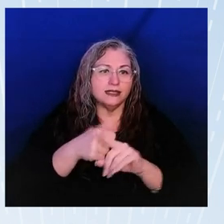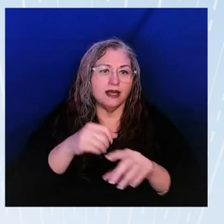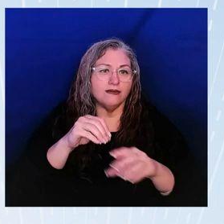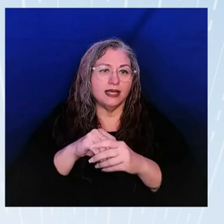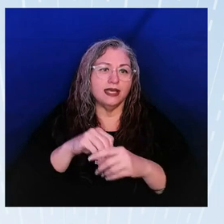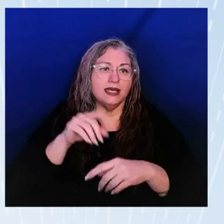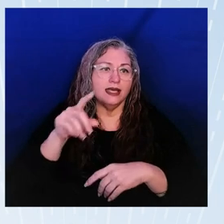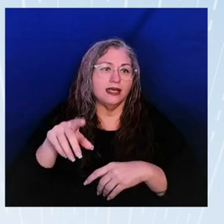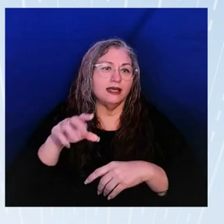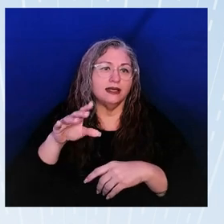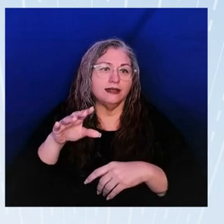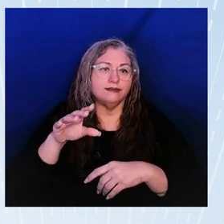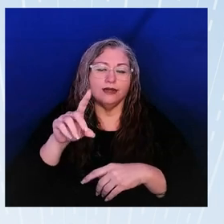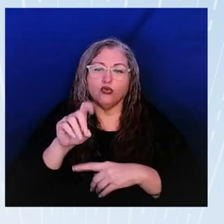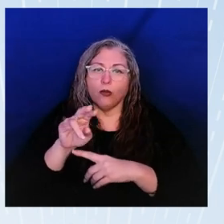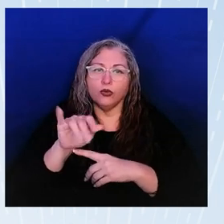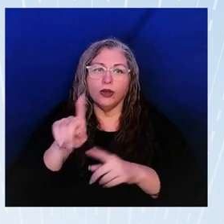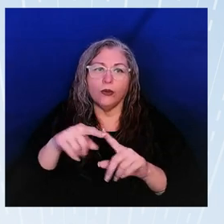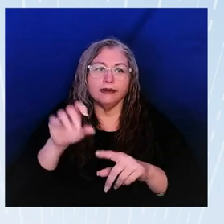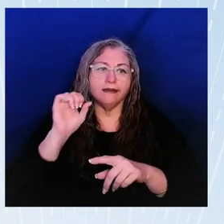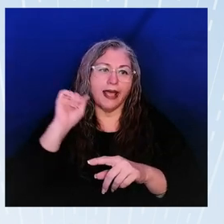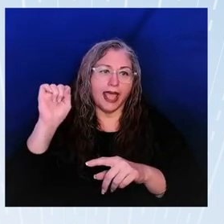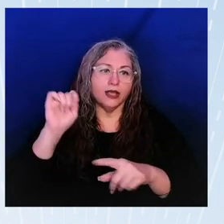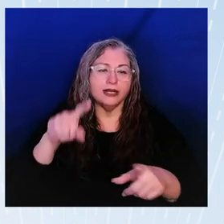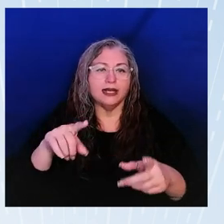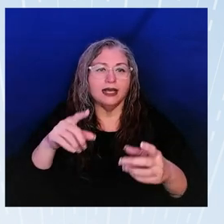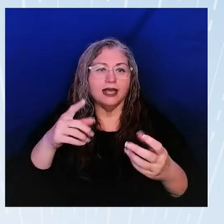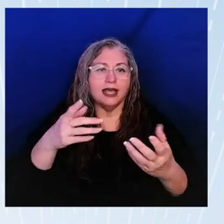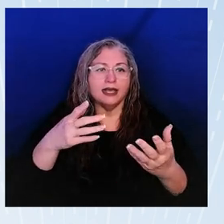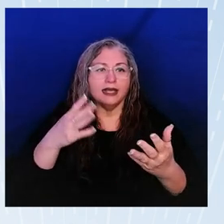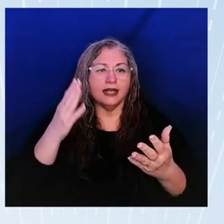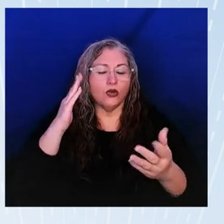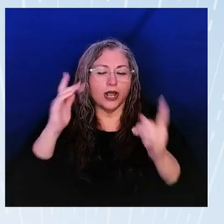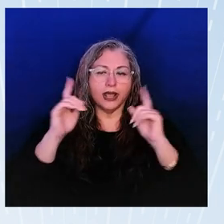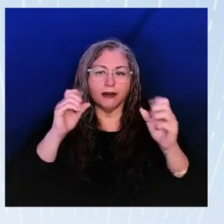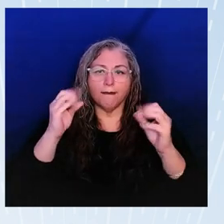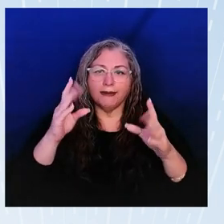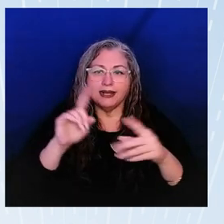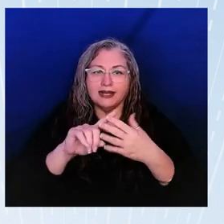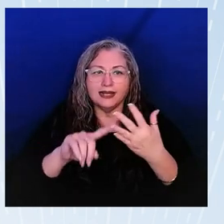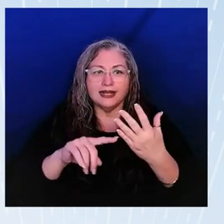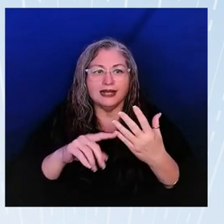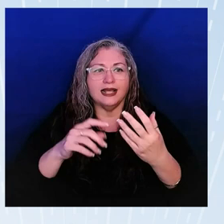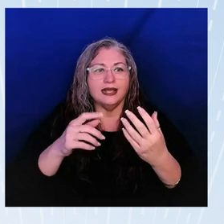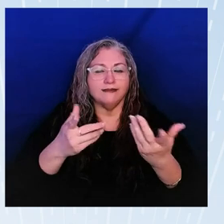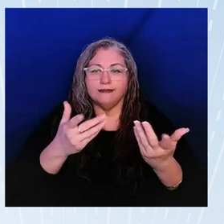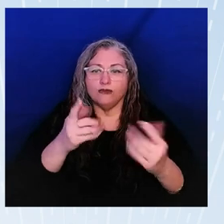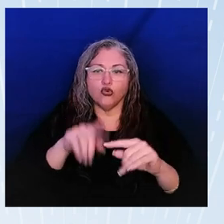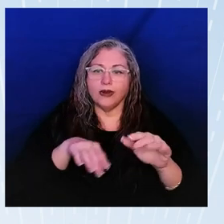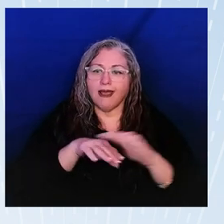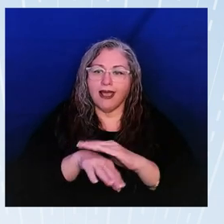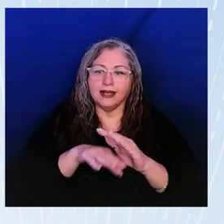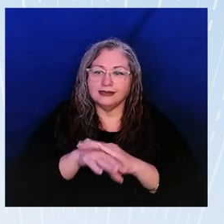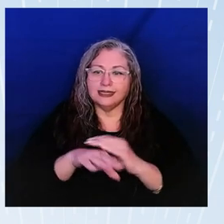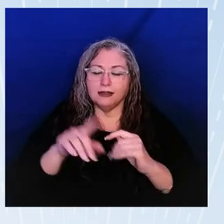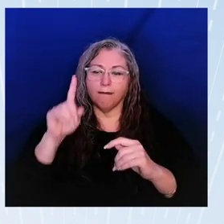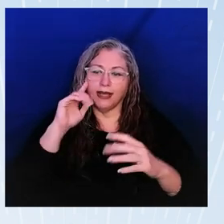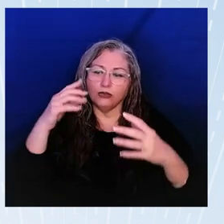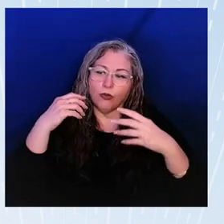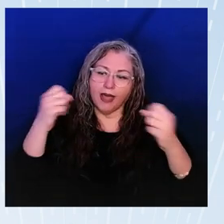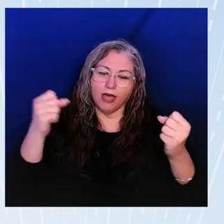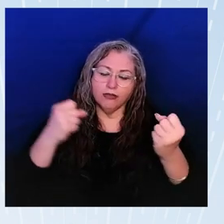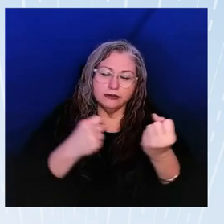And many students I listened to and heard them from, they're not able to access mental health crisis, mental health